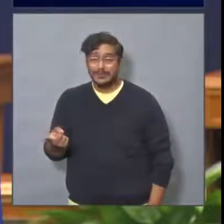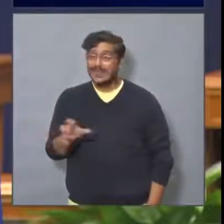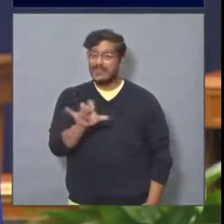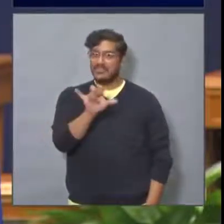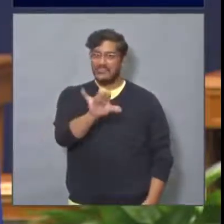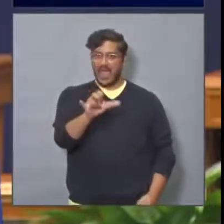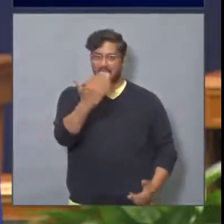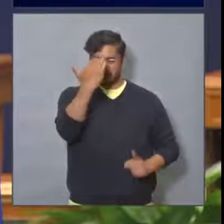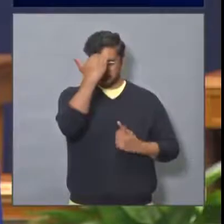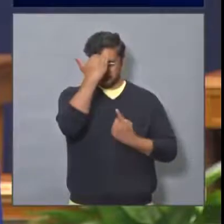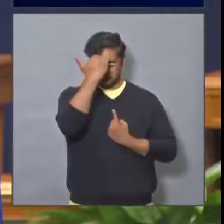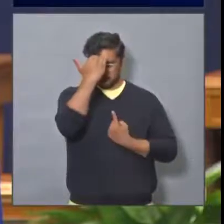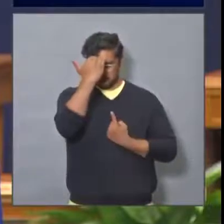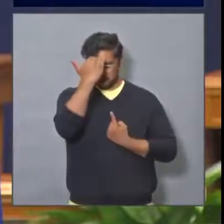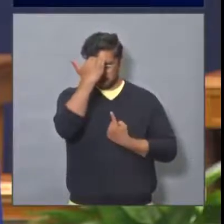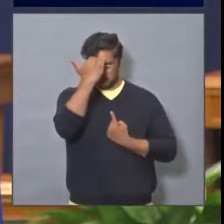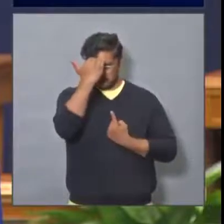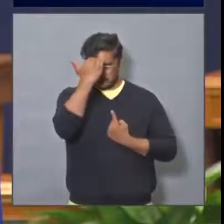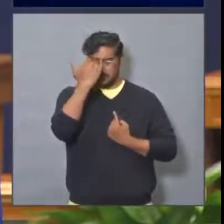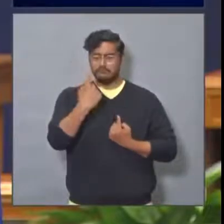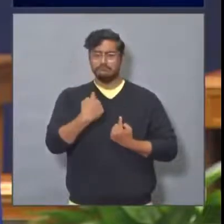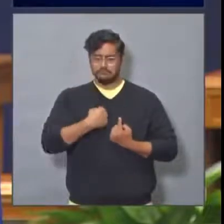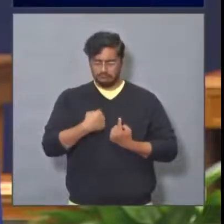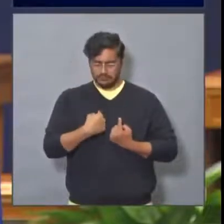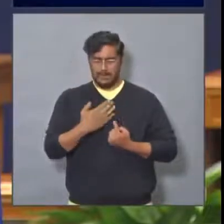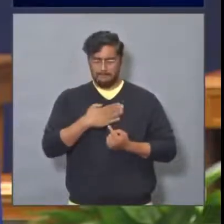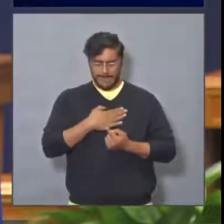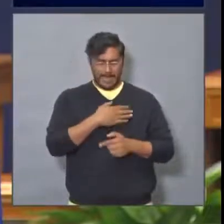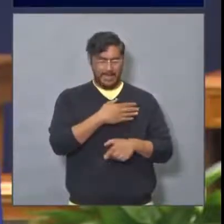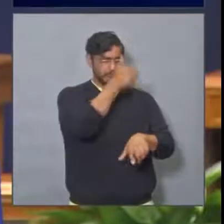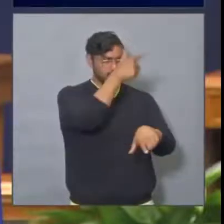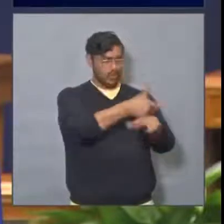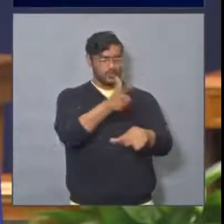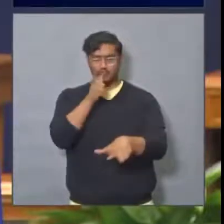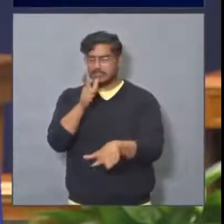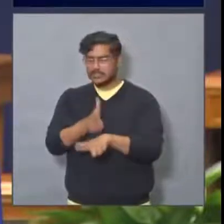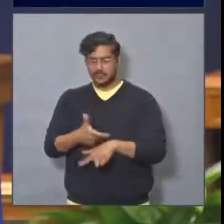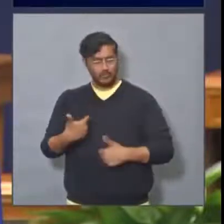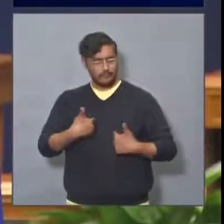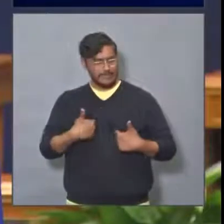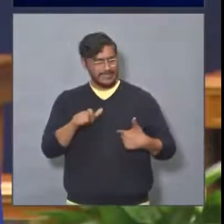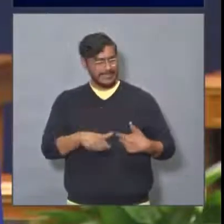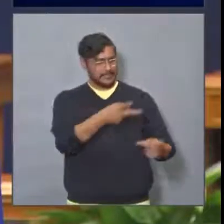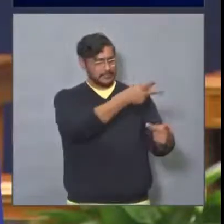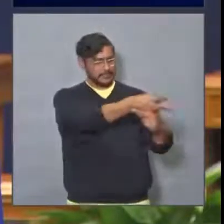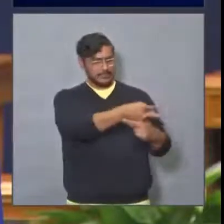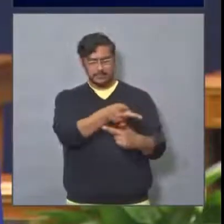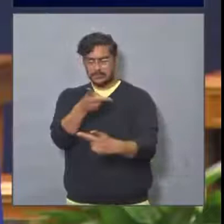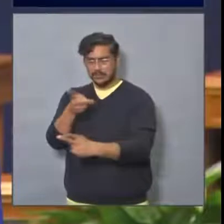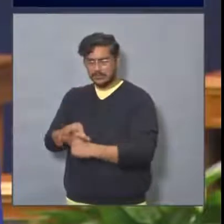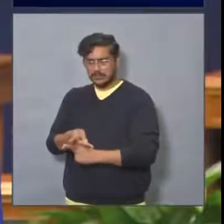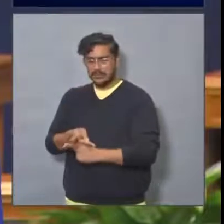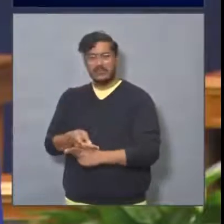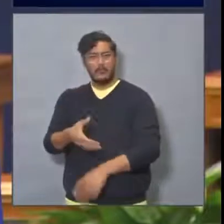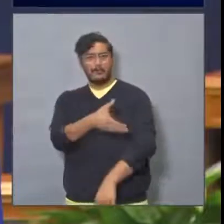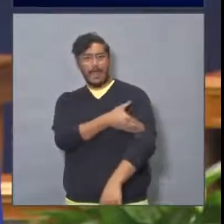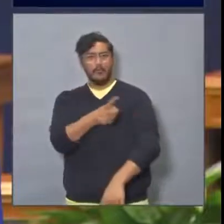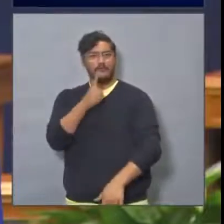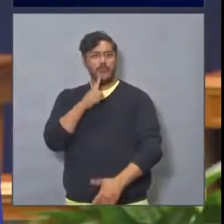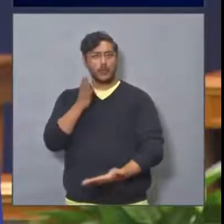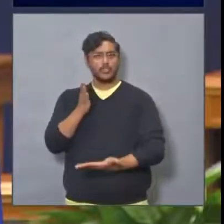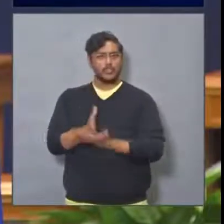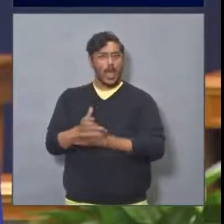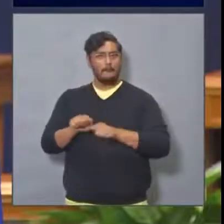the knowledge that we truly are our sisters and brothers' keepers, gives us the power to slow the devastating spread of